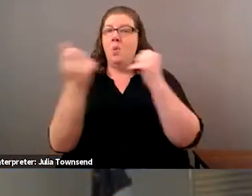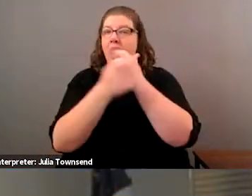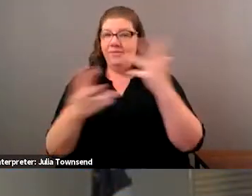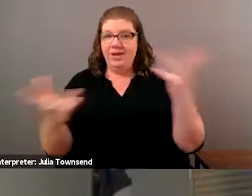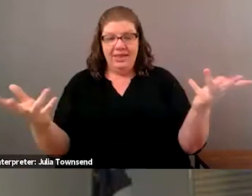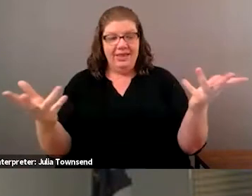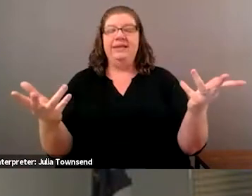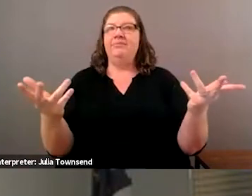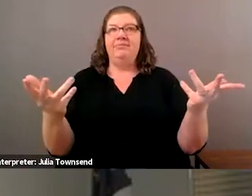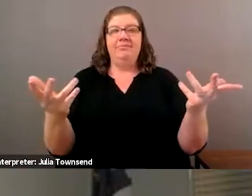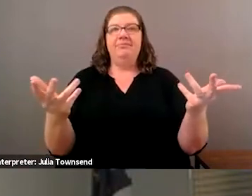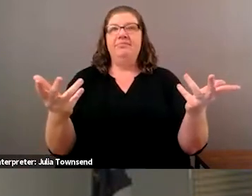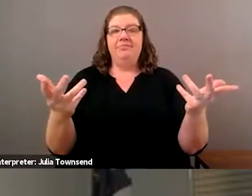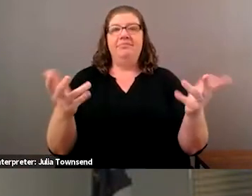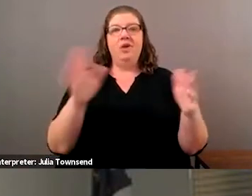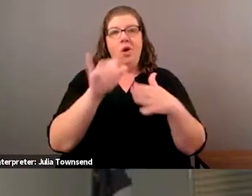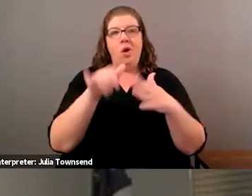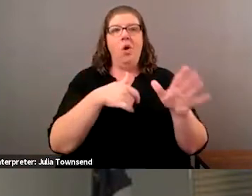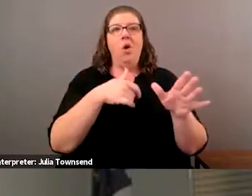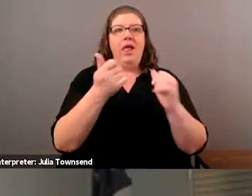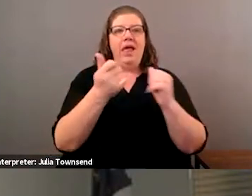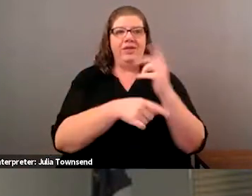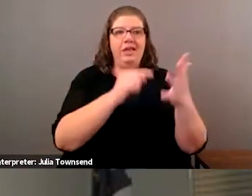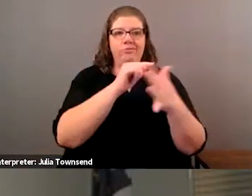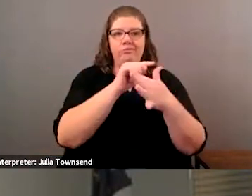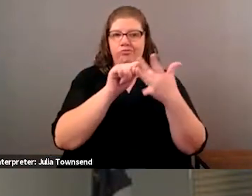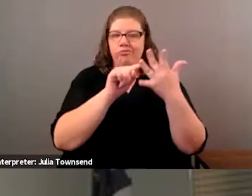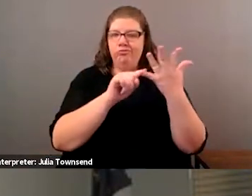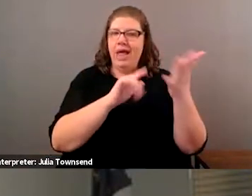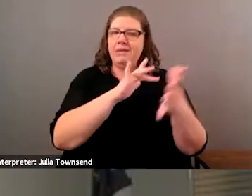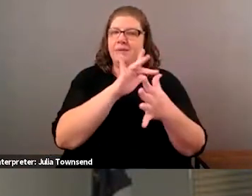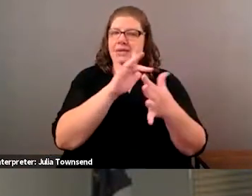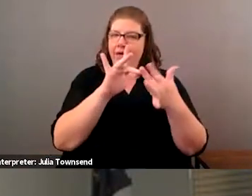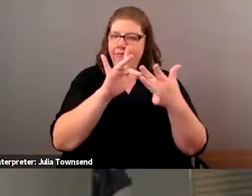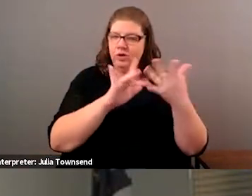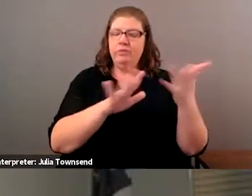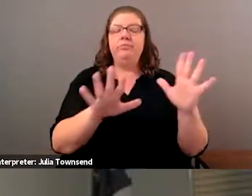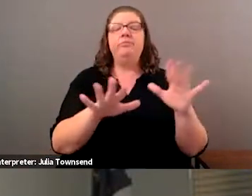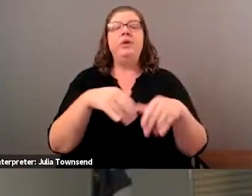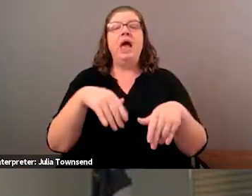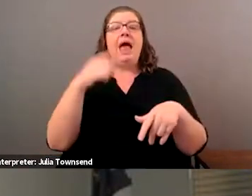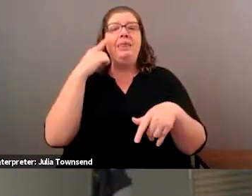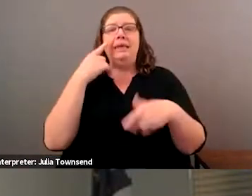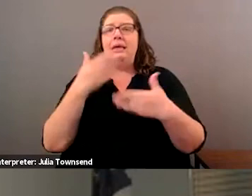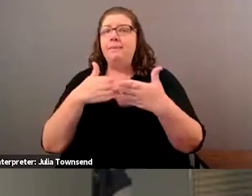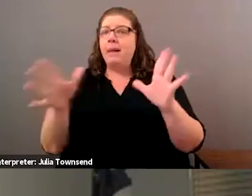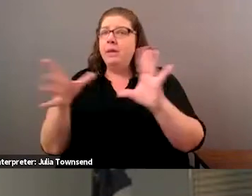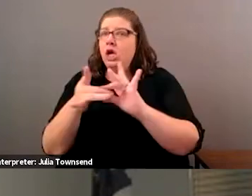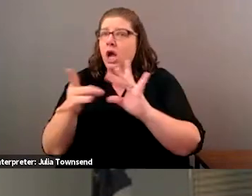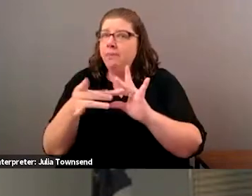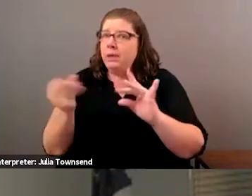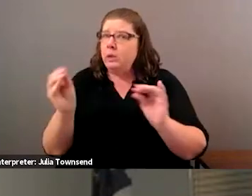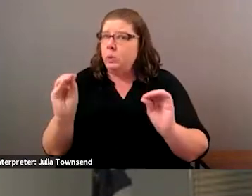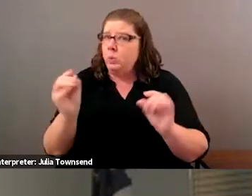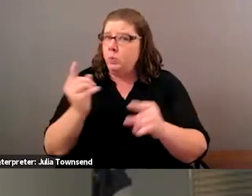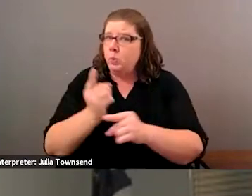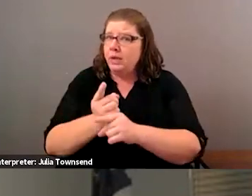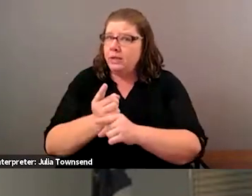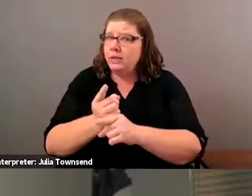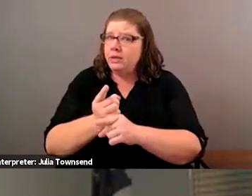of the bases have been covered. So, Mr. Hio, I believe we do not have any public comment on this item. Is that correct?